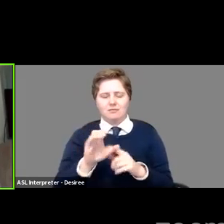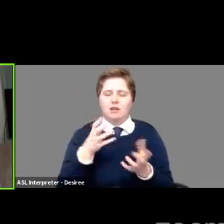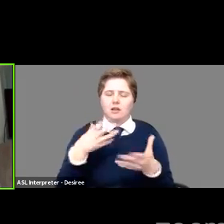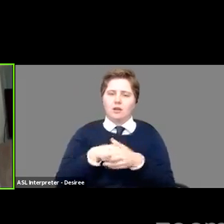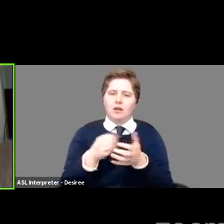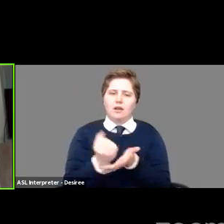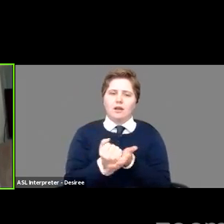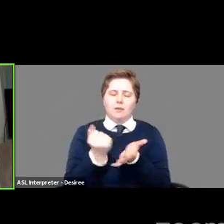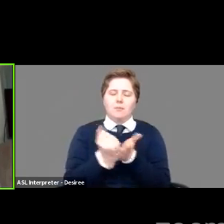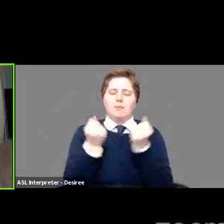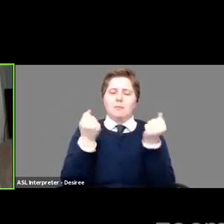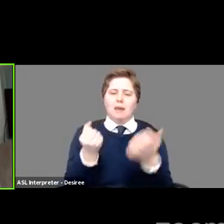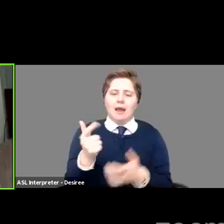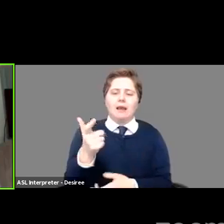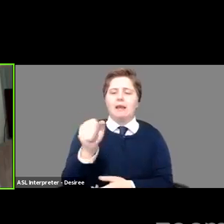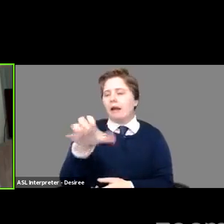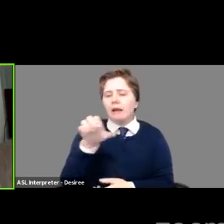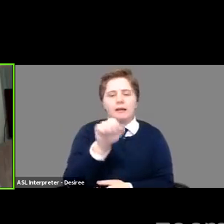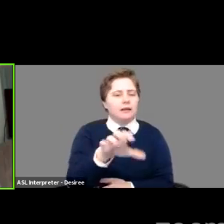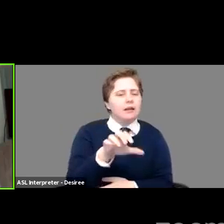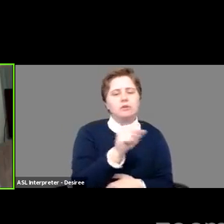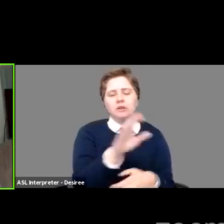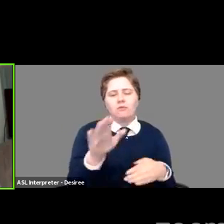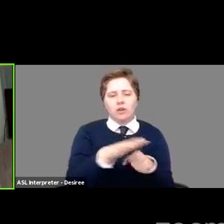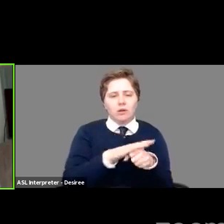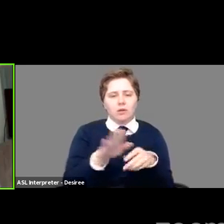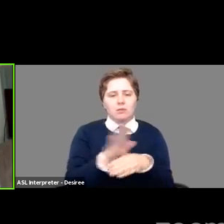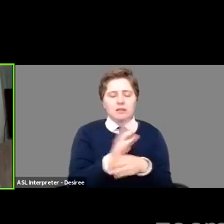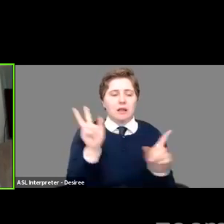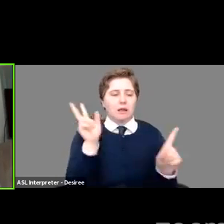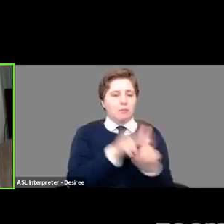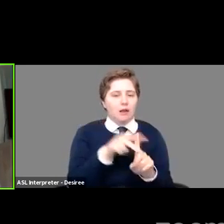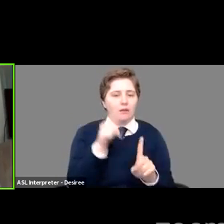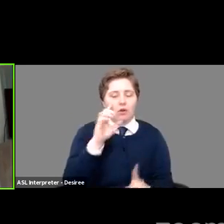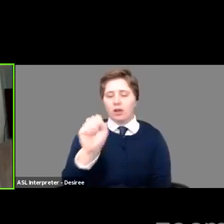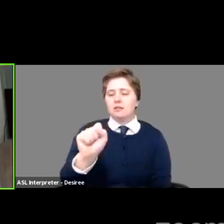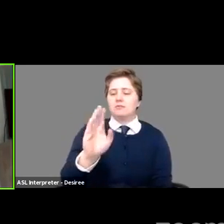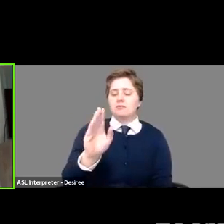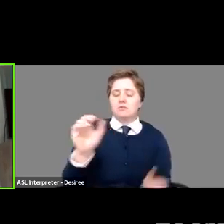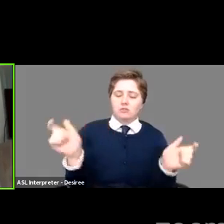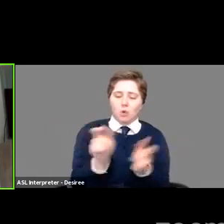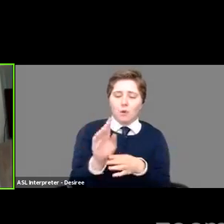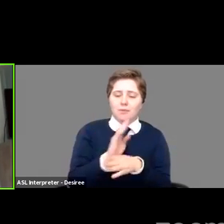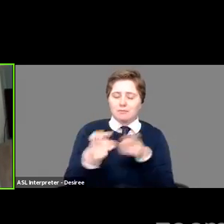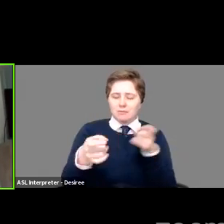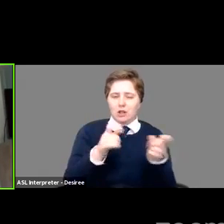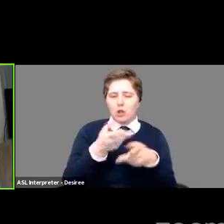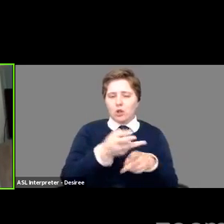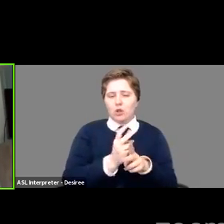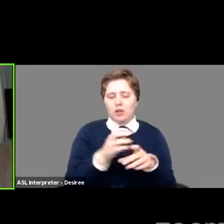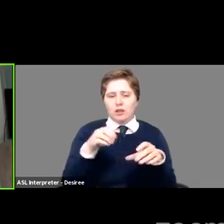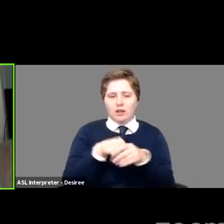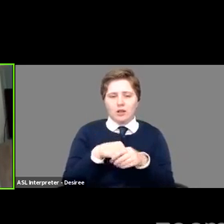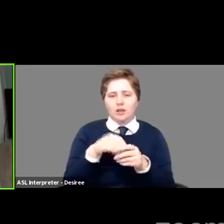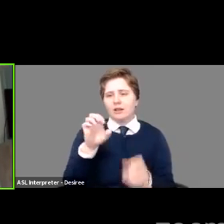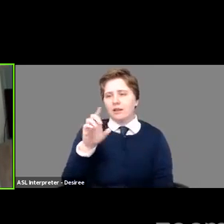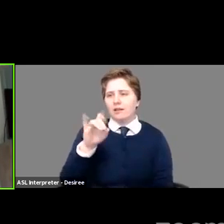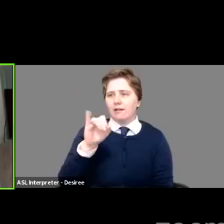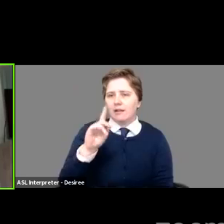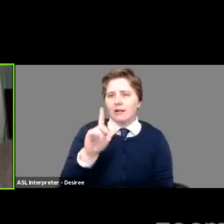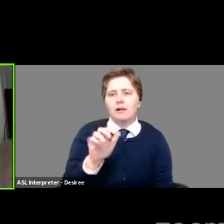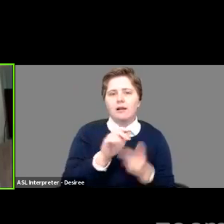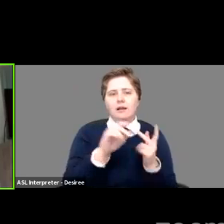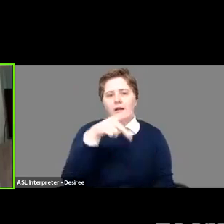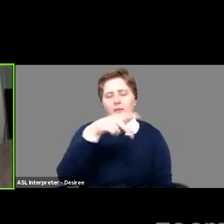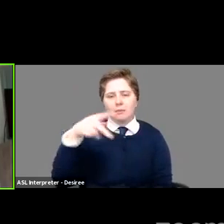of local businesses apply for the Small Business Administration loans, including the EDL and the PPP, which is